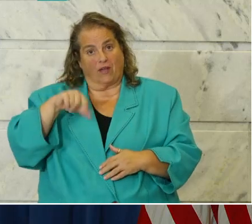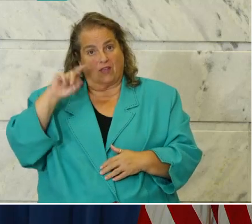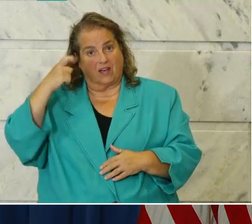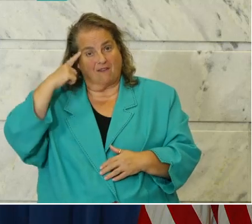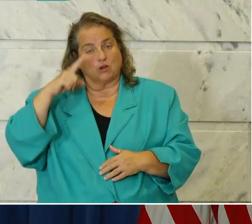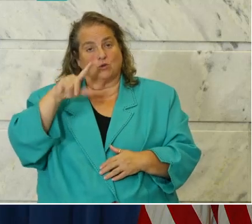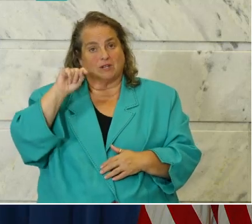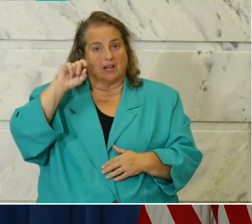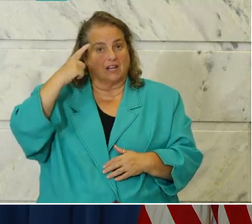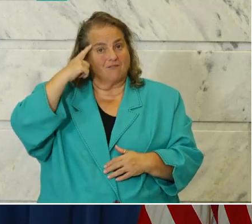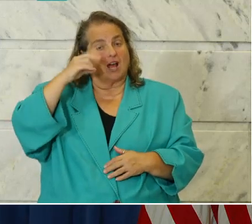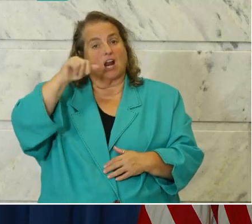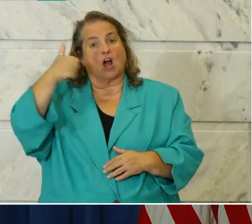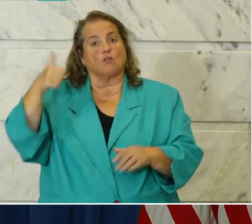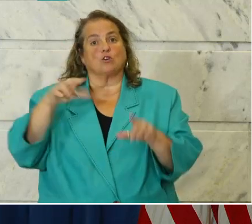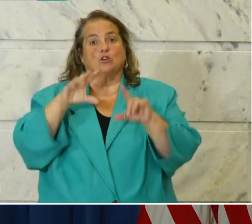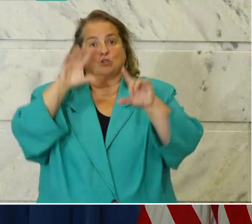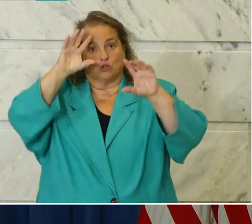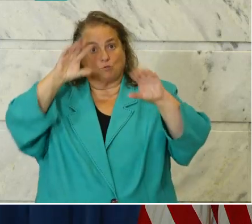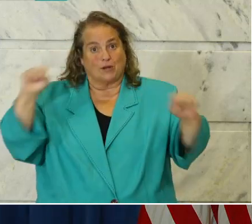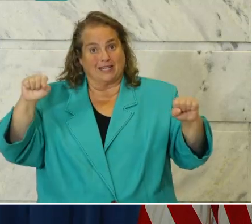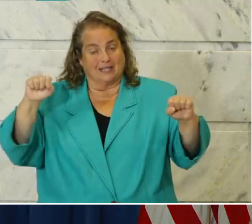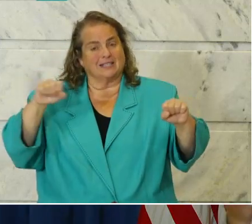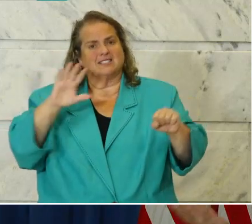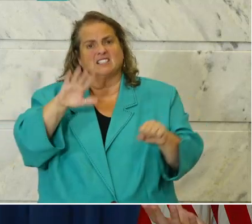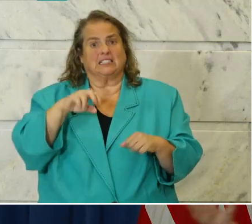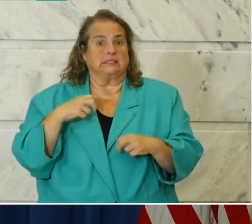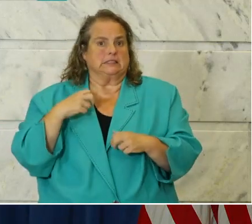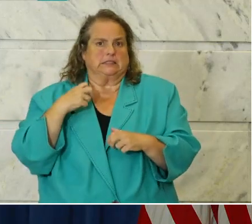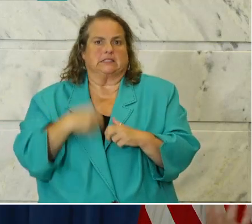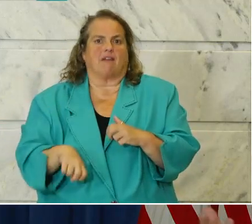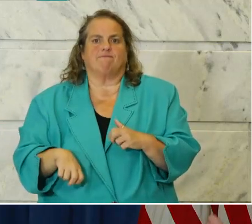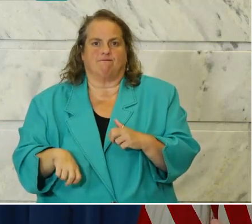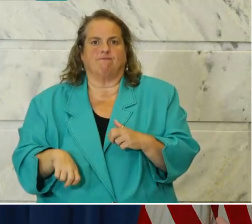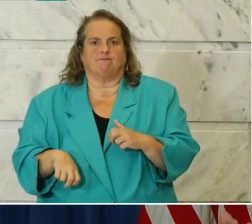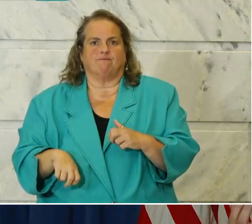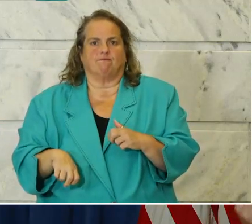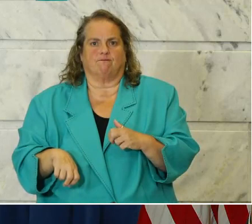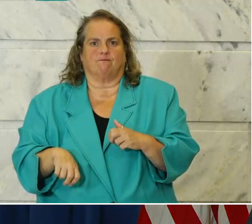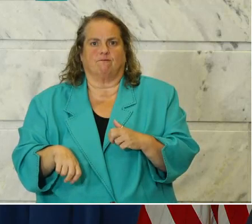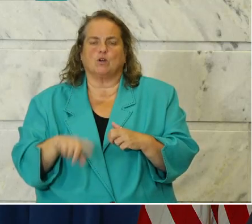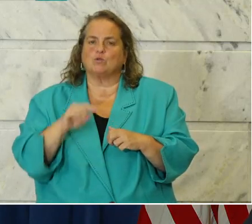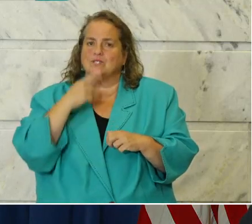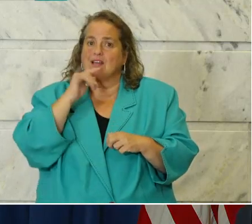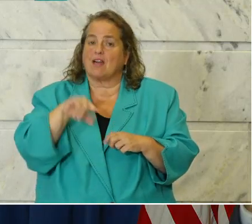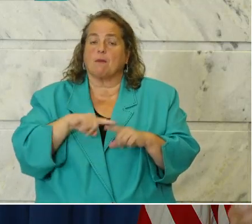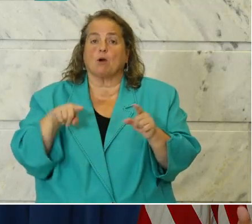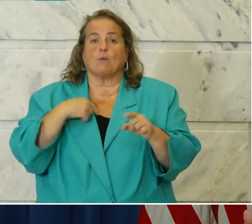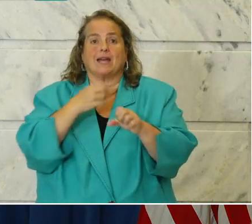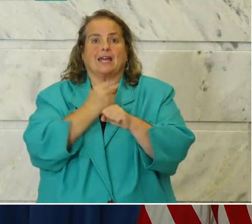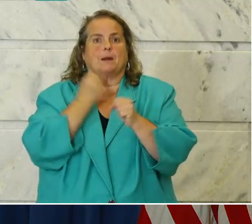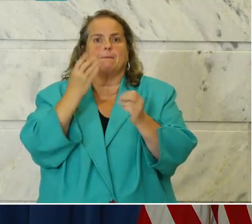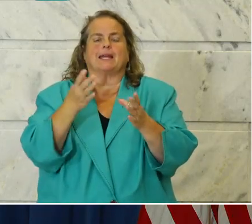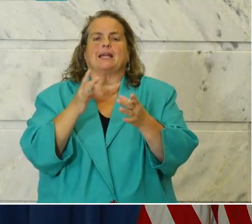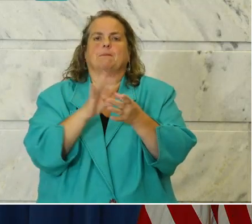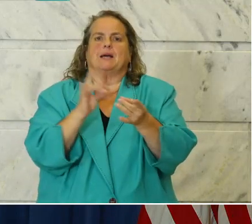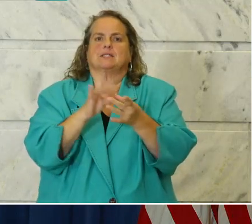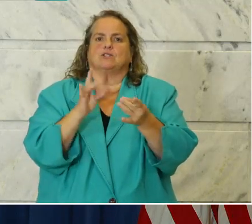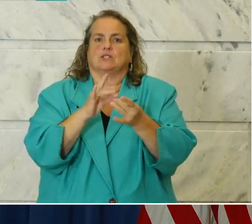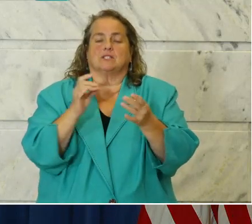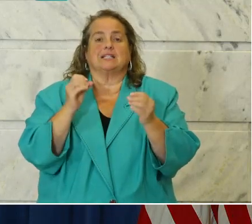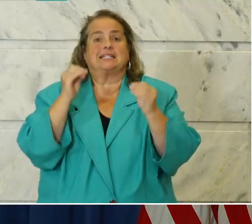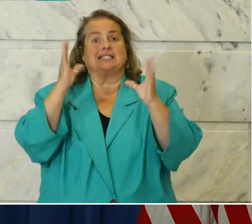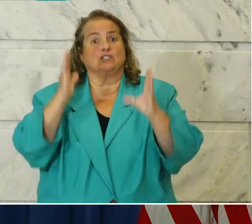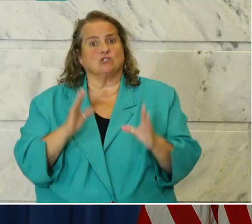superintendents, and you know, this is tough. But we get messages from every which direction about teachers who are concerned about going back